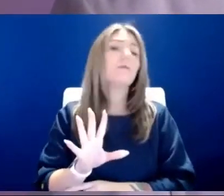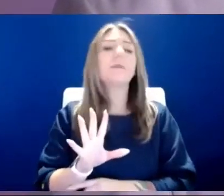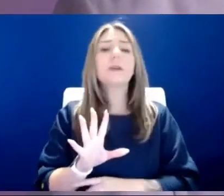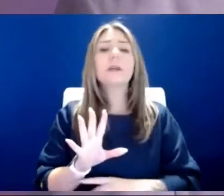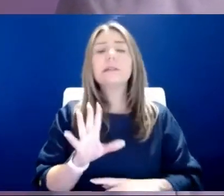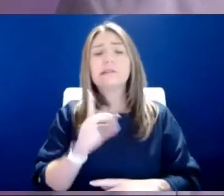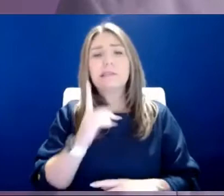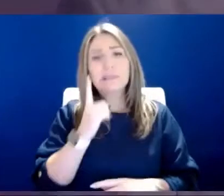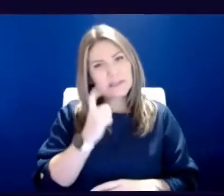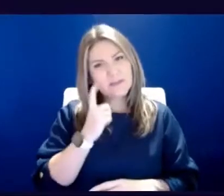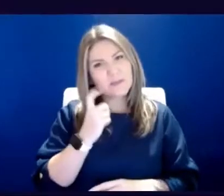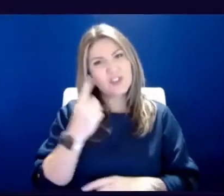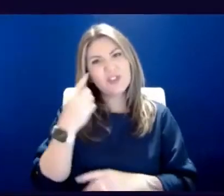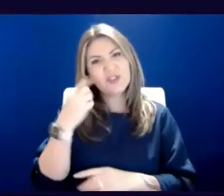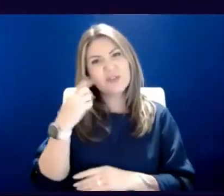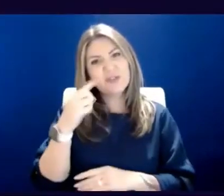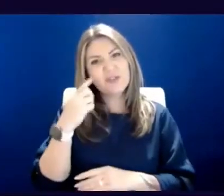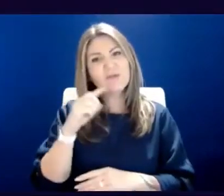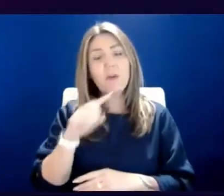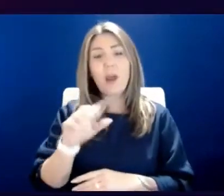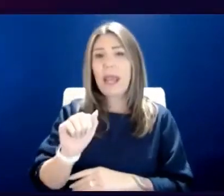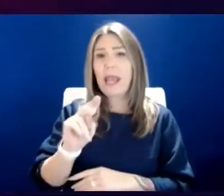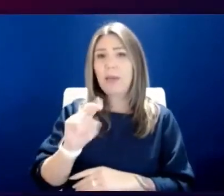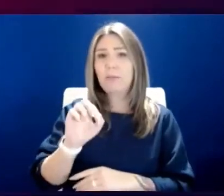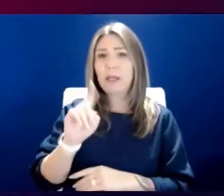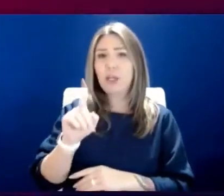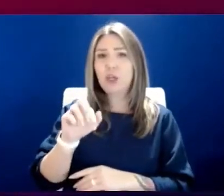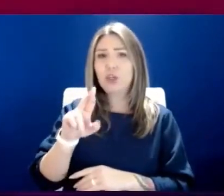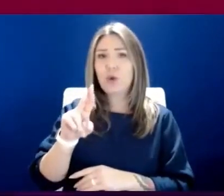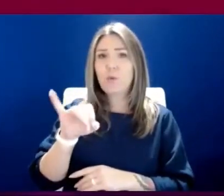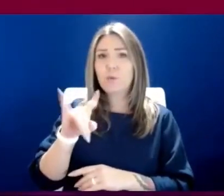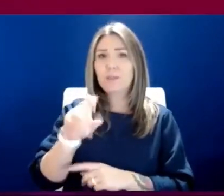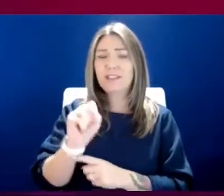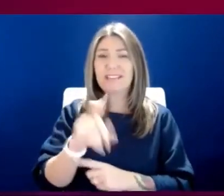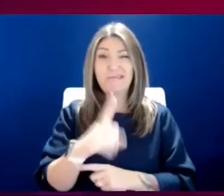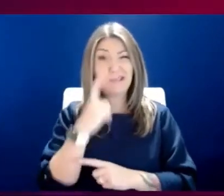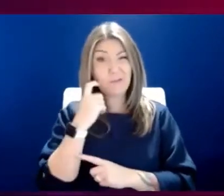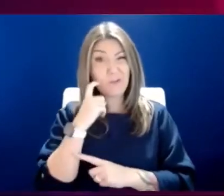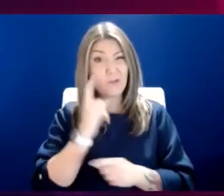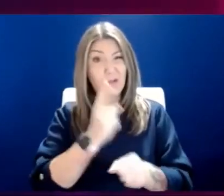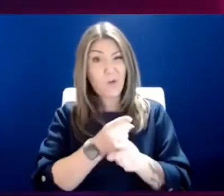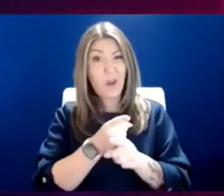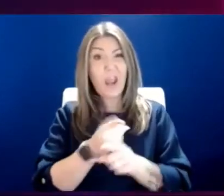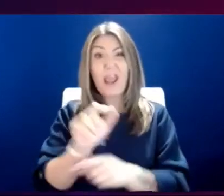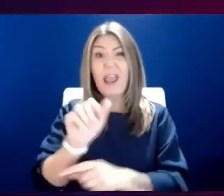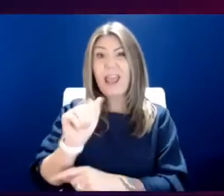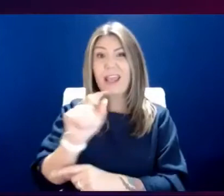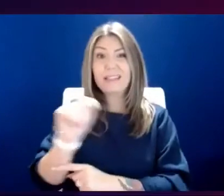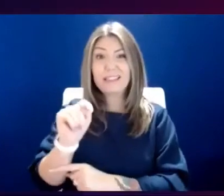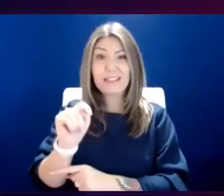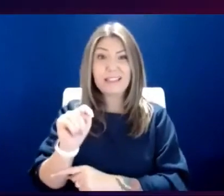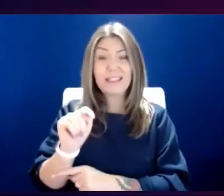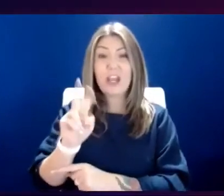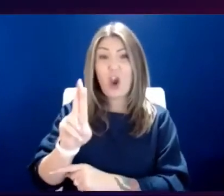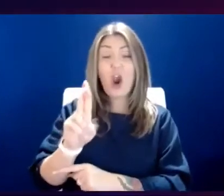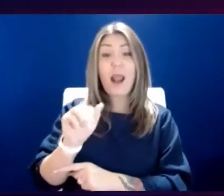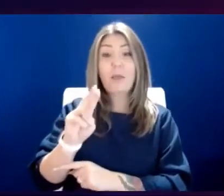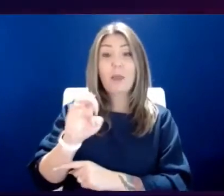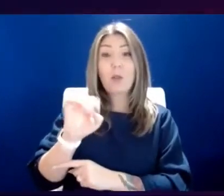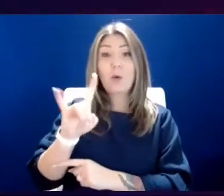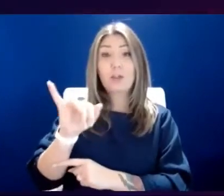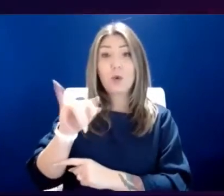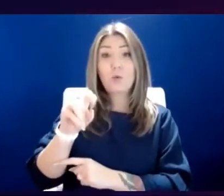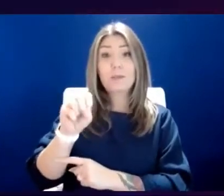for amyloidosis. Dr. Gupta's suspicions were right. Gary had ATTR amyloidosis.